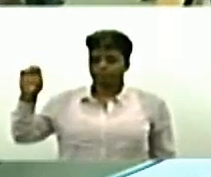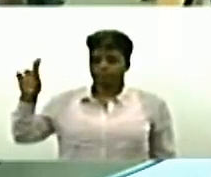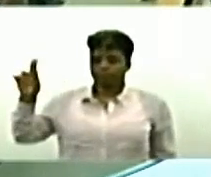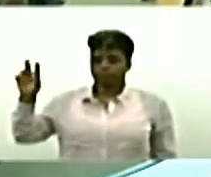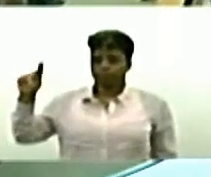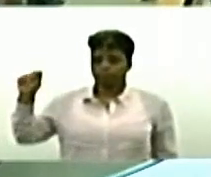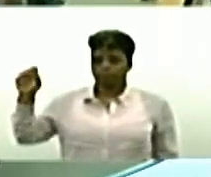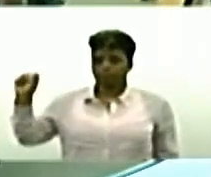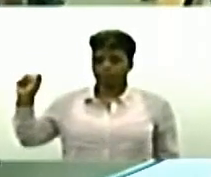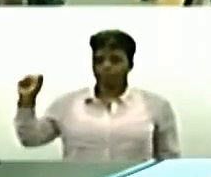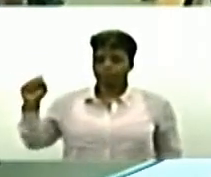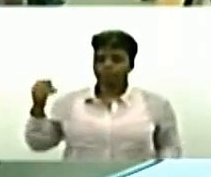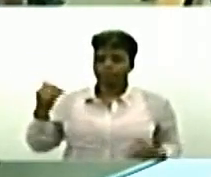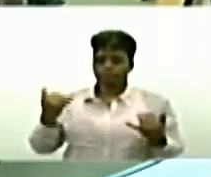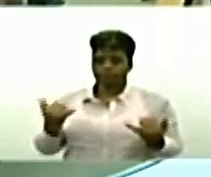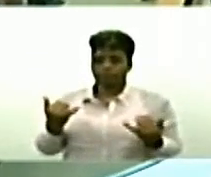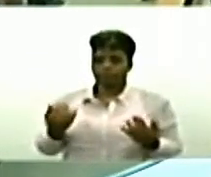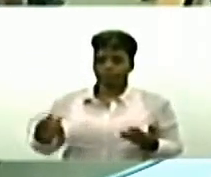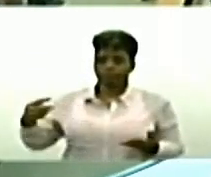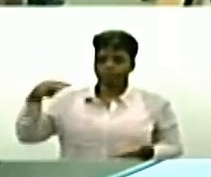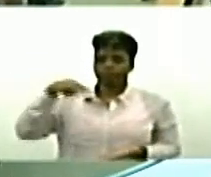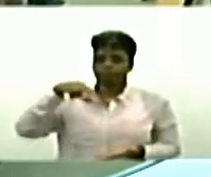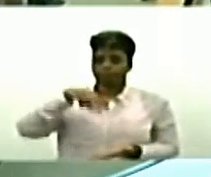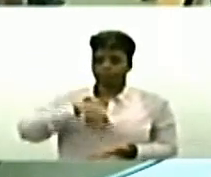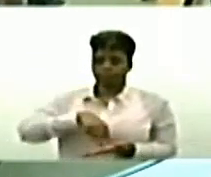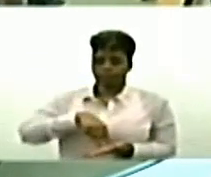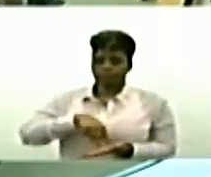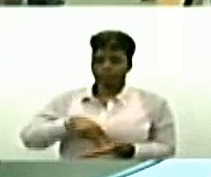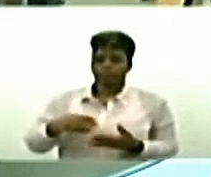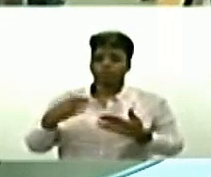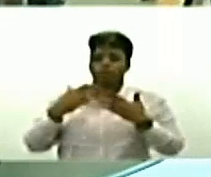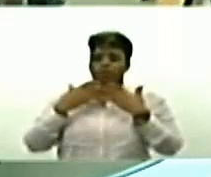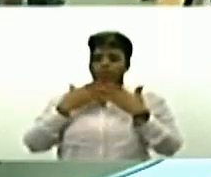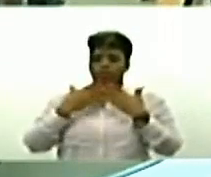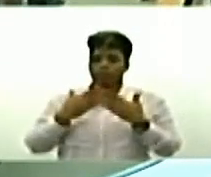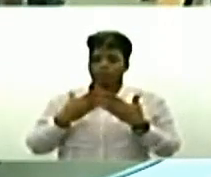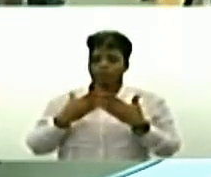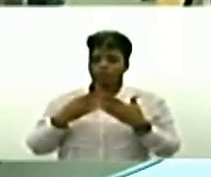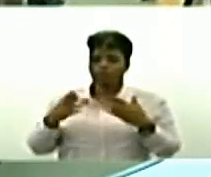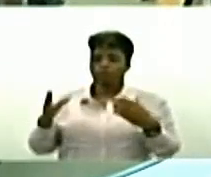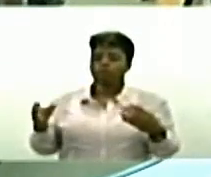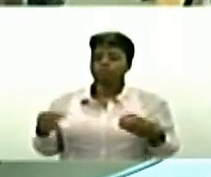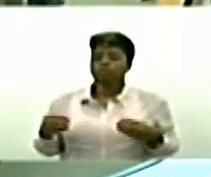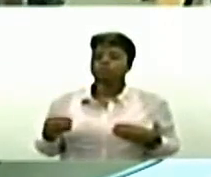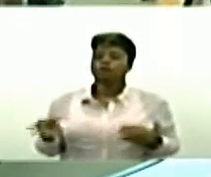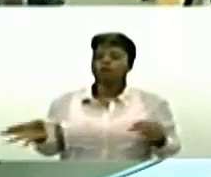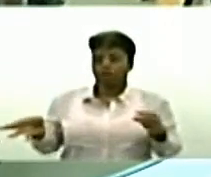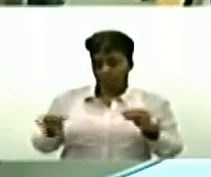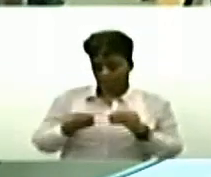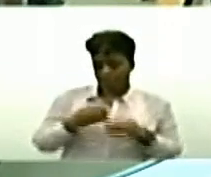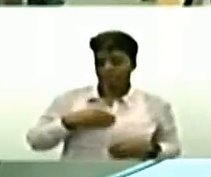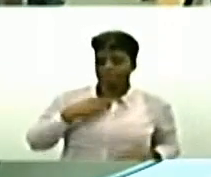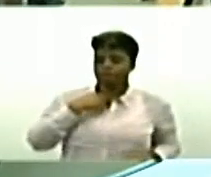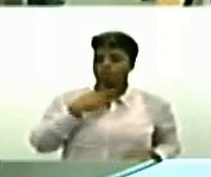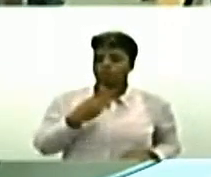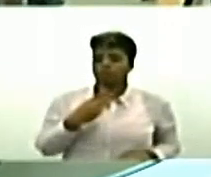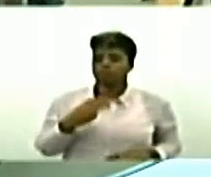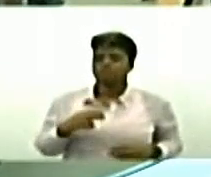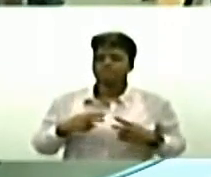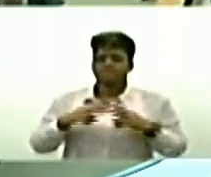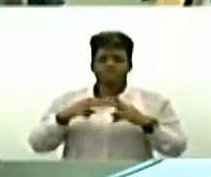I rise, Mr. President, thank you, to also add my voice to being extremely